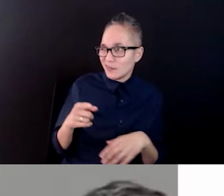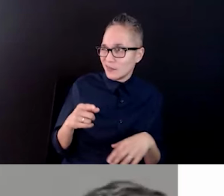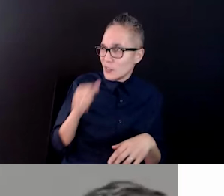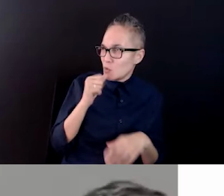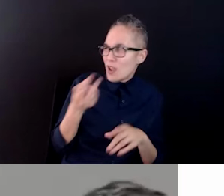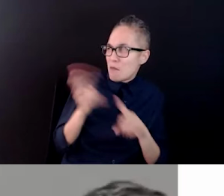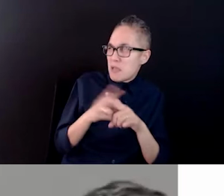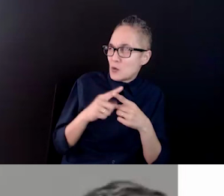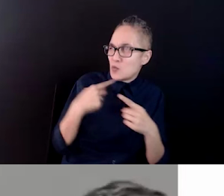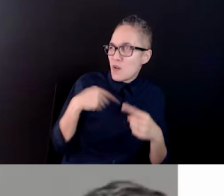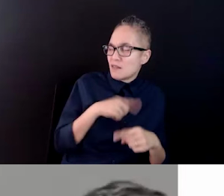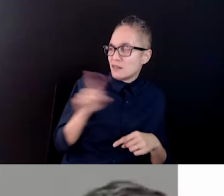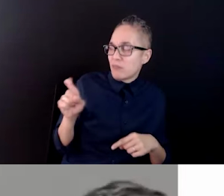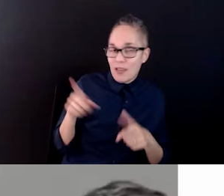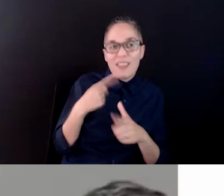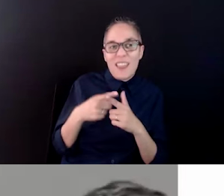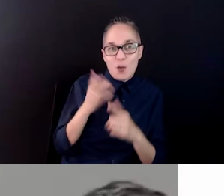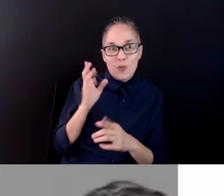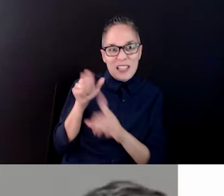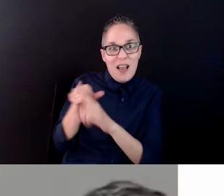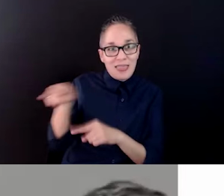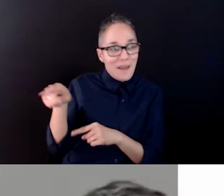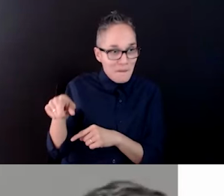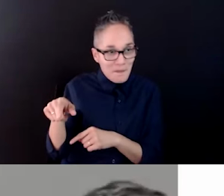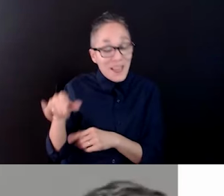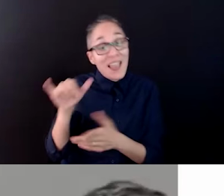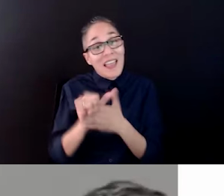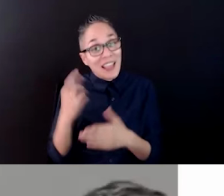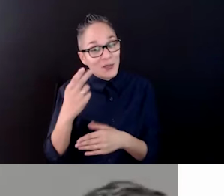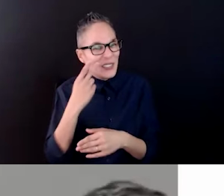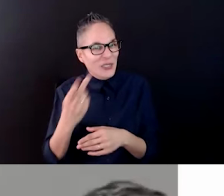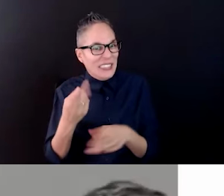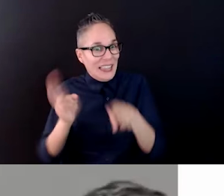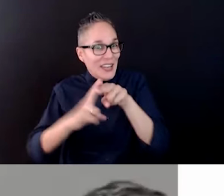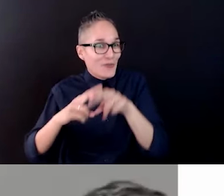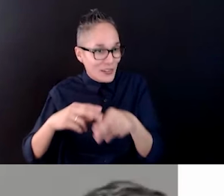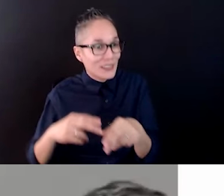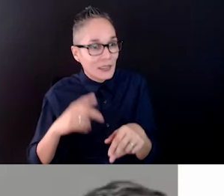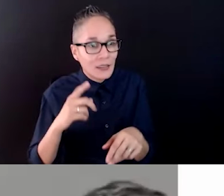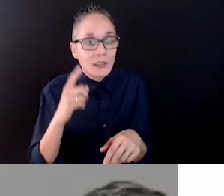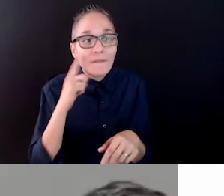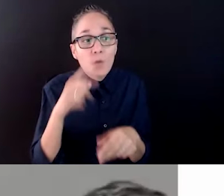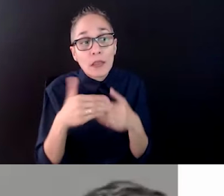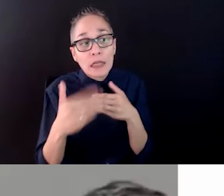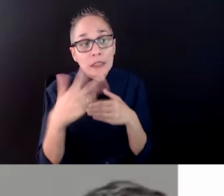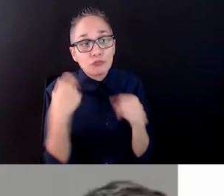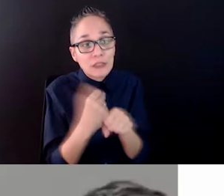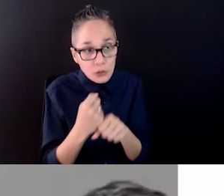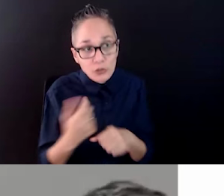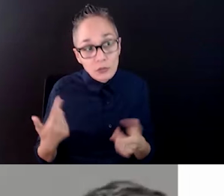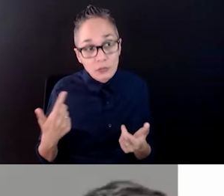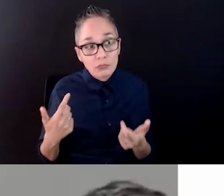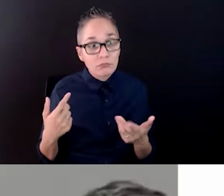to everything else? And so that's when we got them. And that's why you see the increase to all of our premiums for at least the next 3 years per our